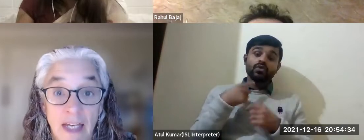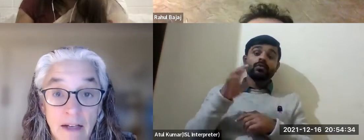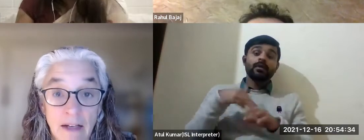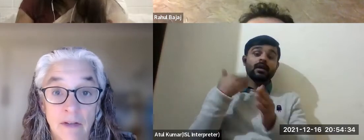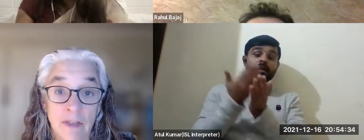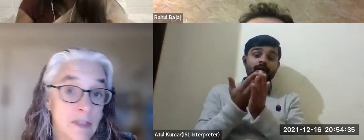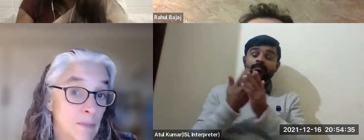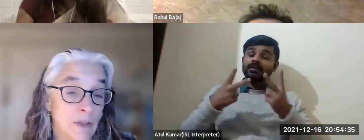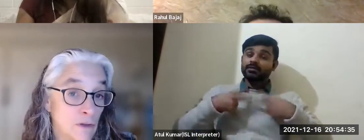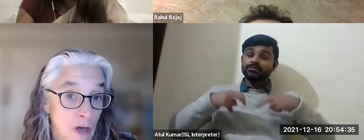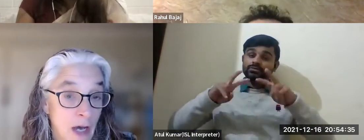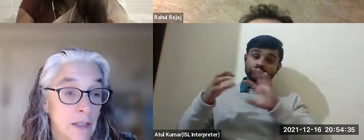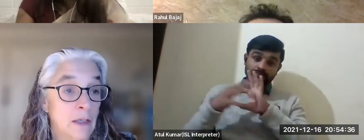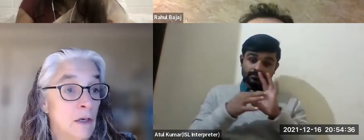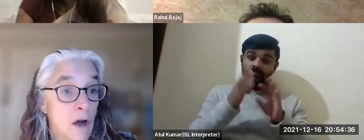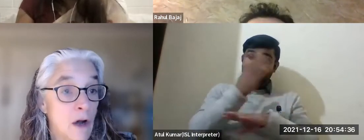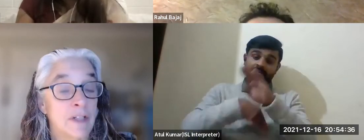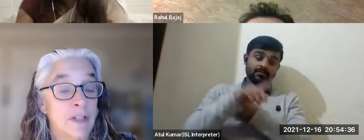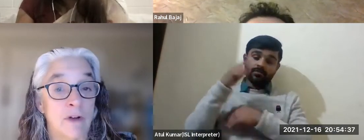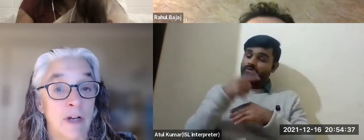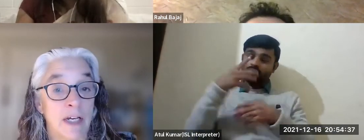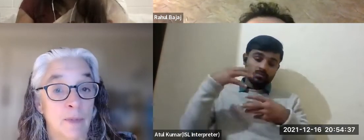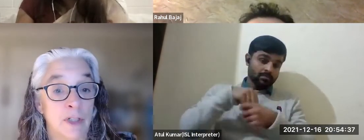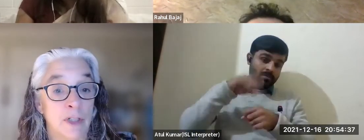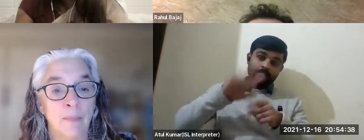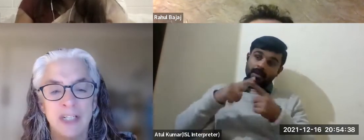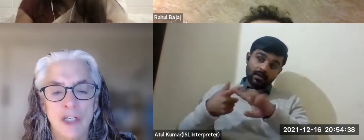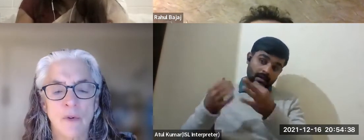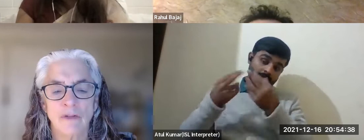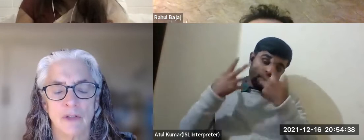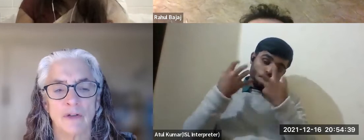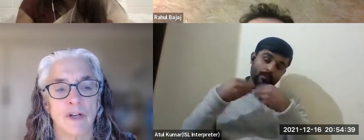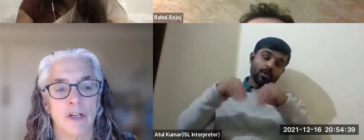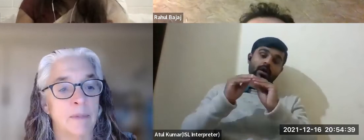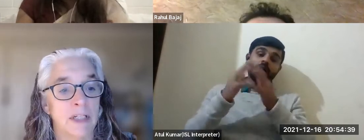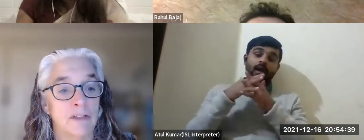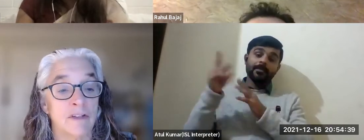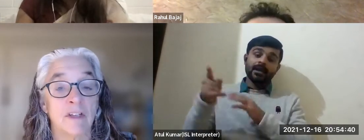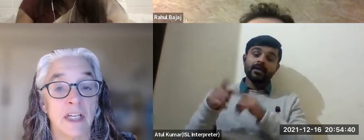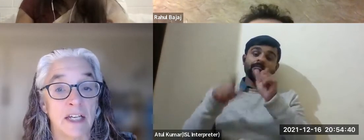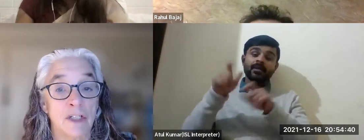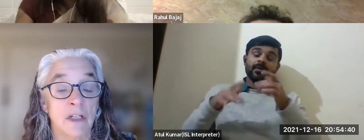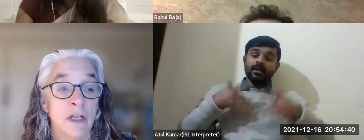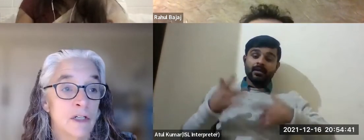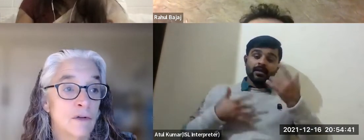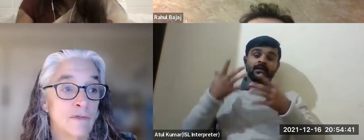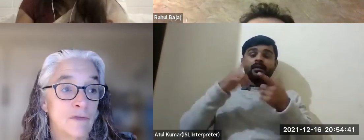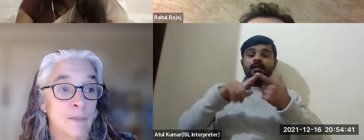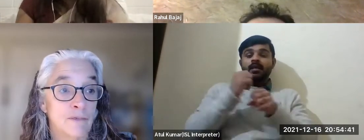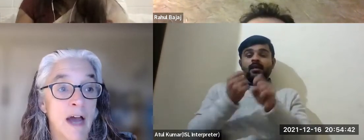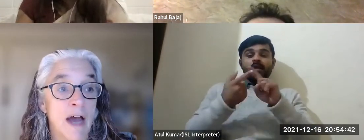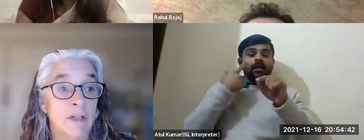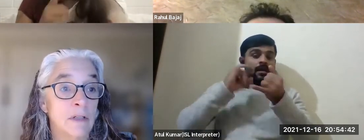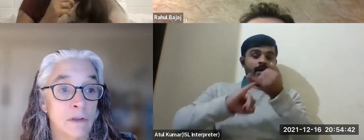to the case, disability or not, often have great expertise. But in the US, we use the phrase public interest litigation to